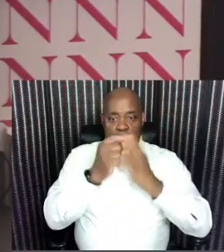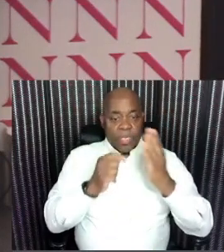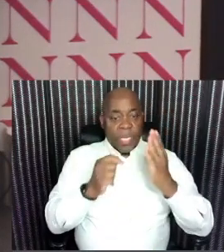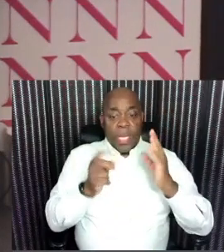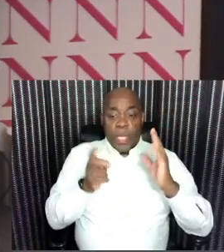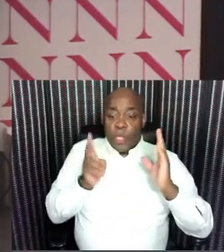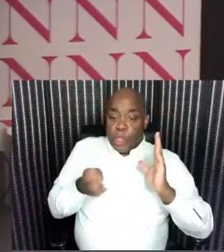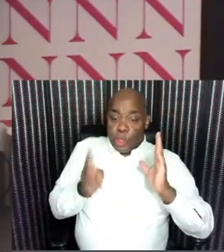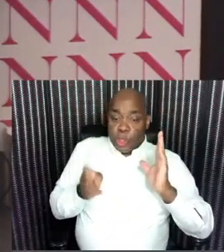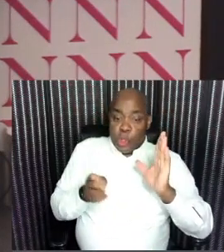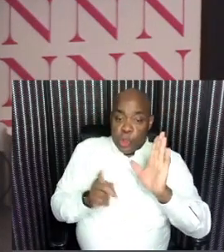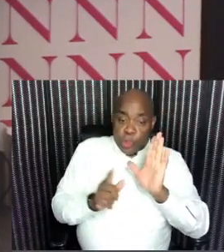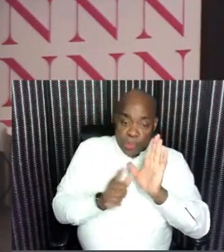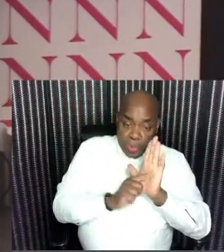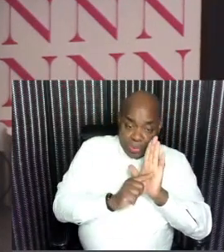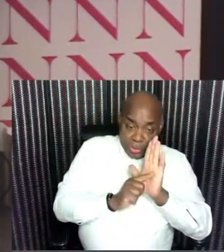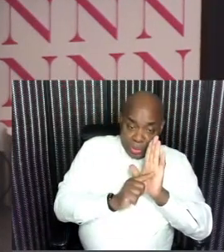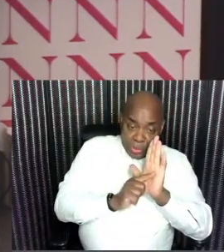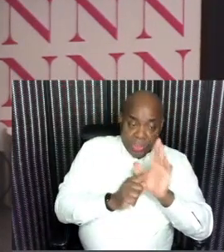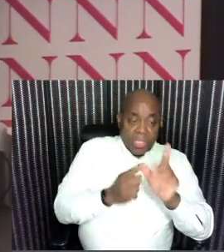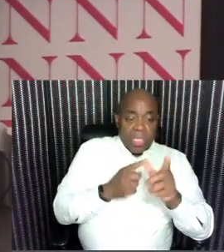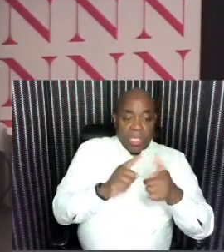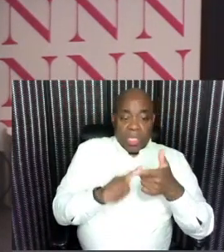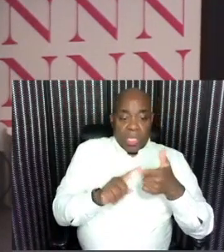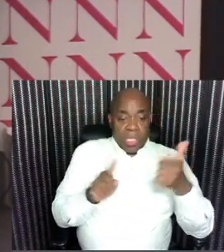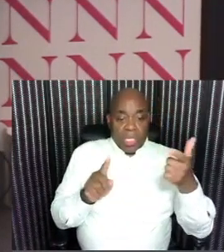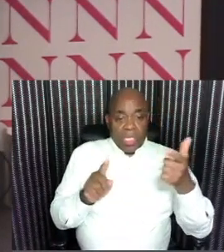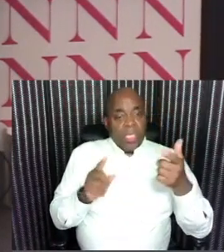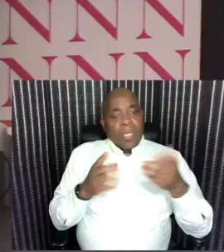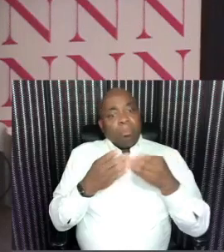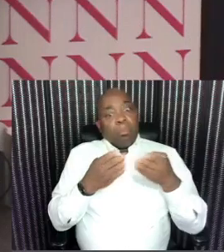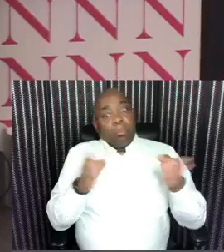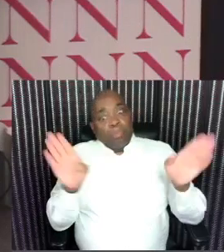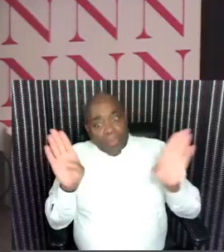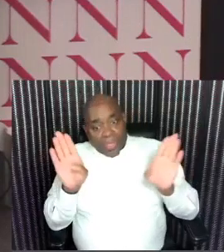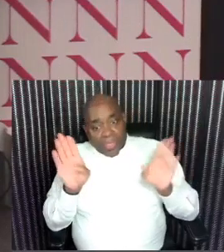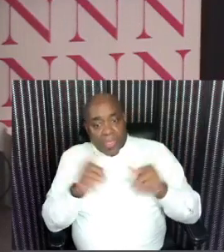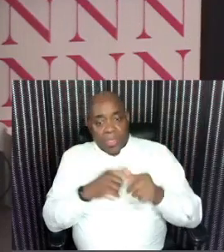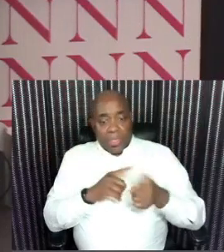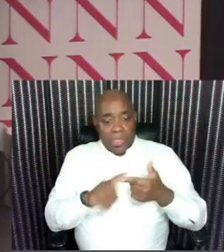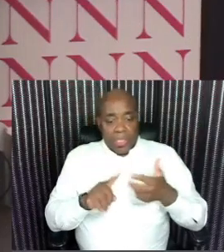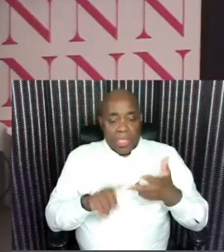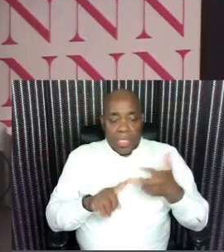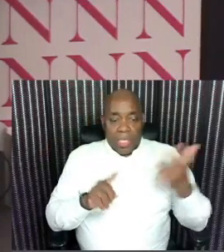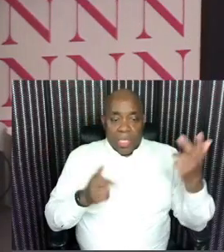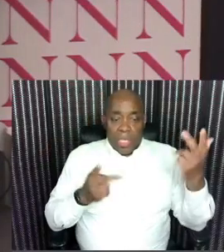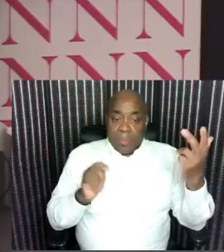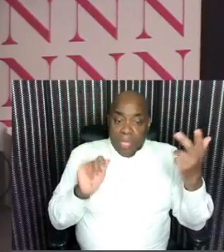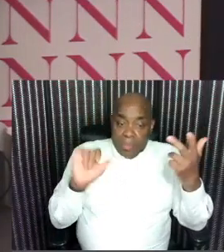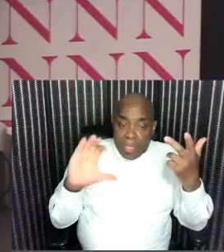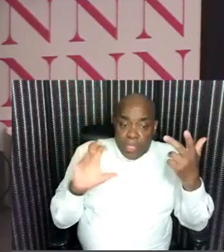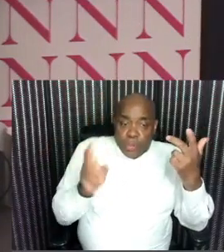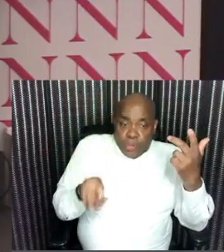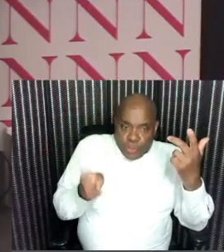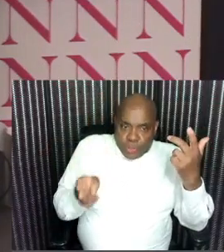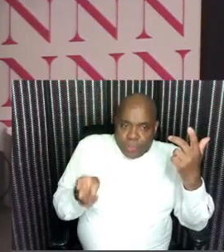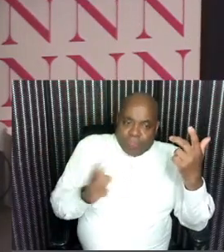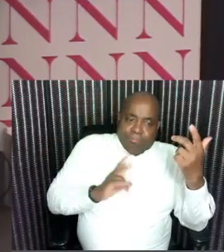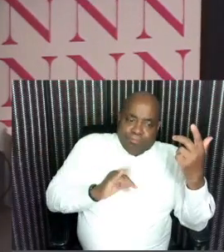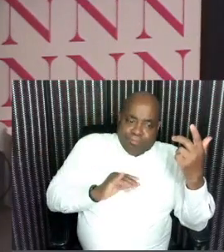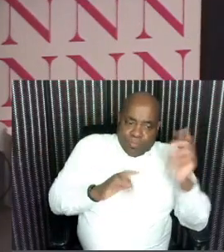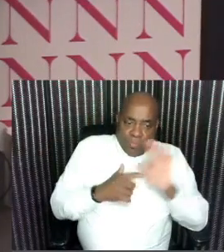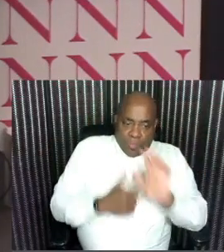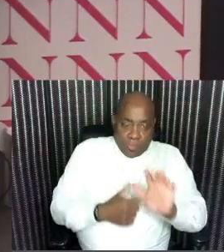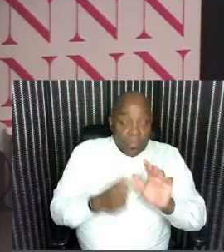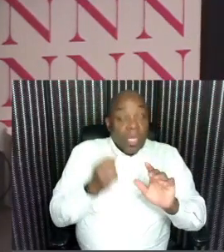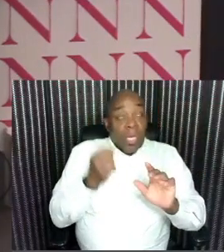that are public, you know, they're kind of, mm-hmm. you know, public history. And like public stories is a fine example, but you have to do that for every